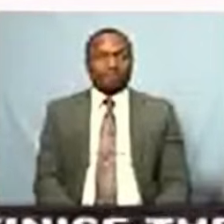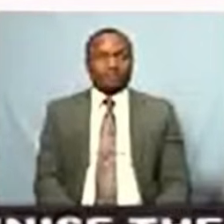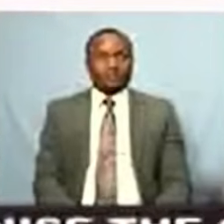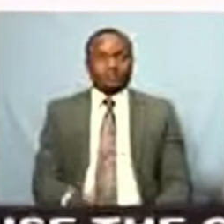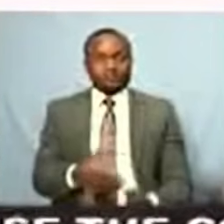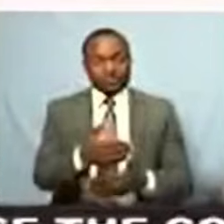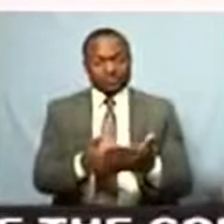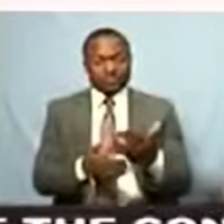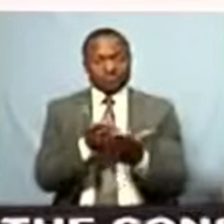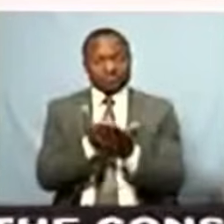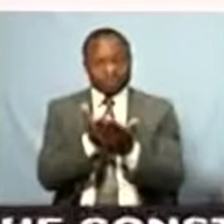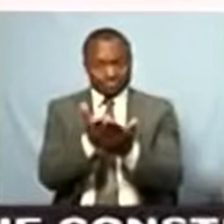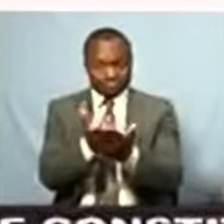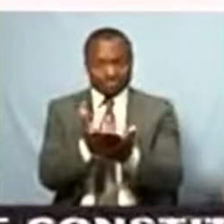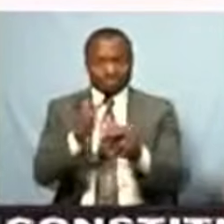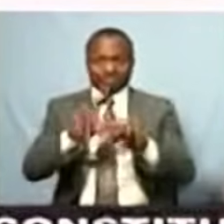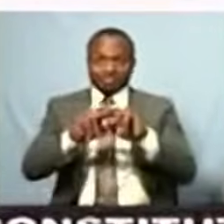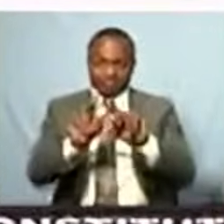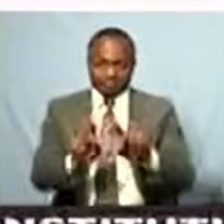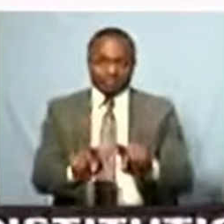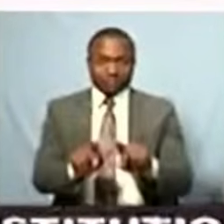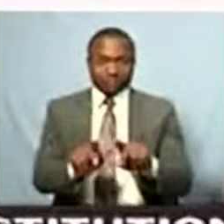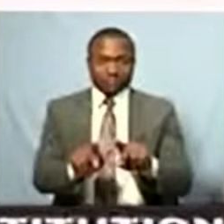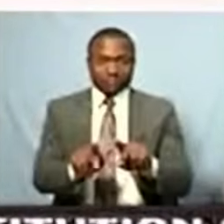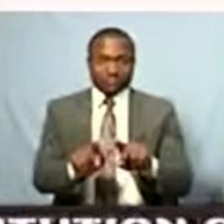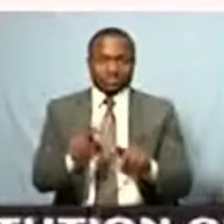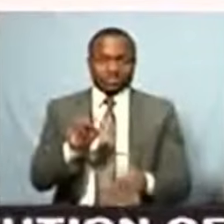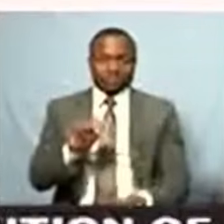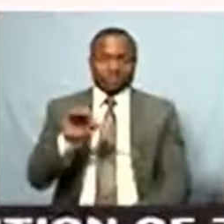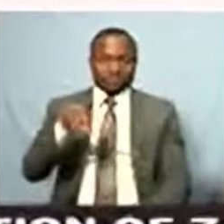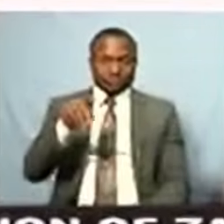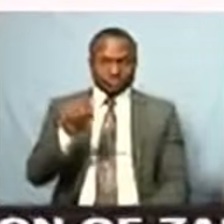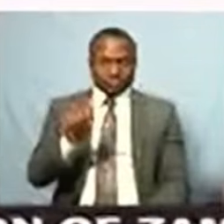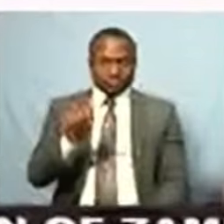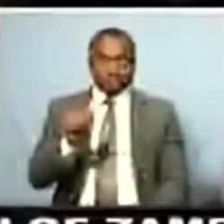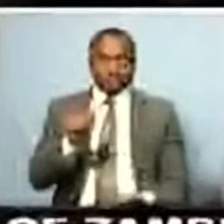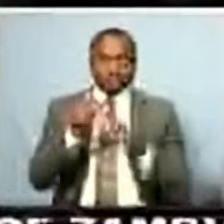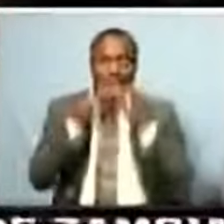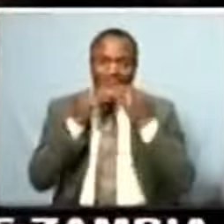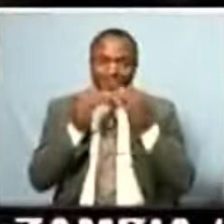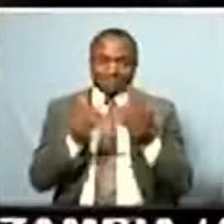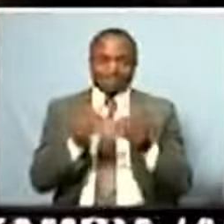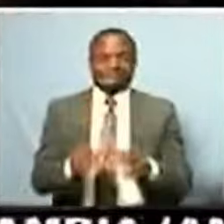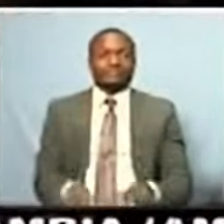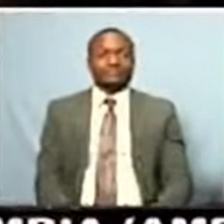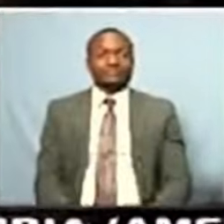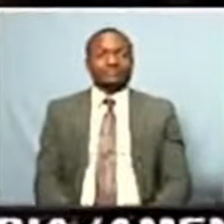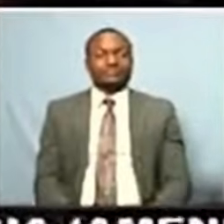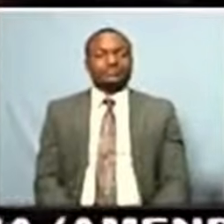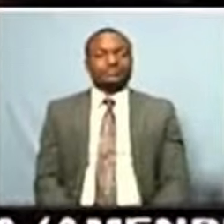These are the submissions, Chair, by NIPA. Thank you.